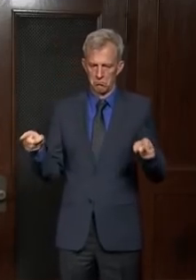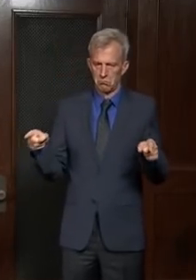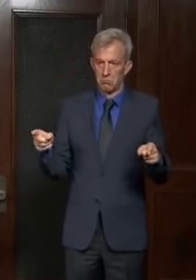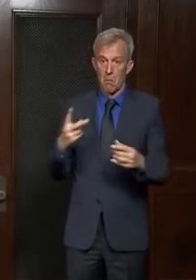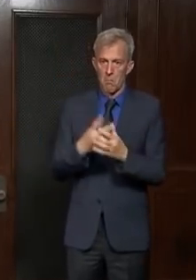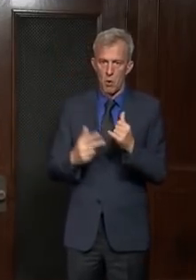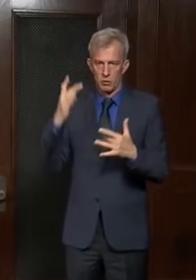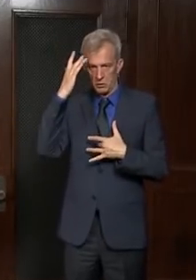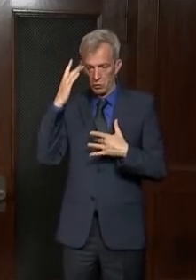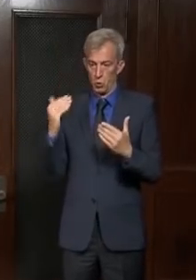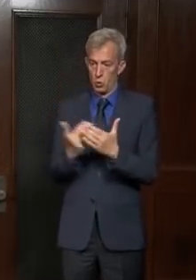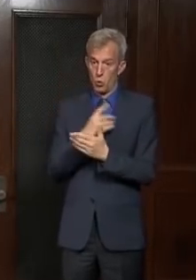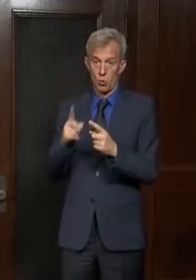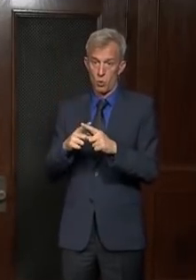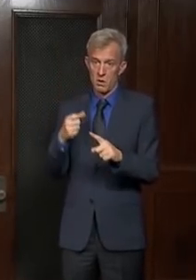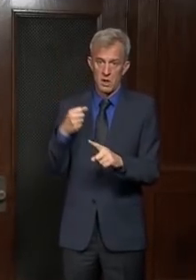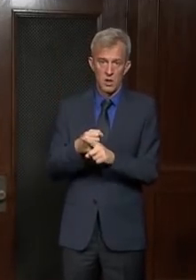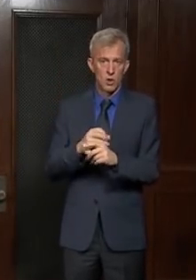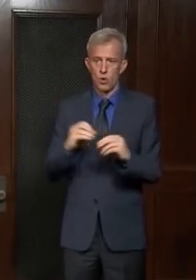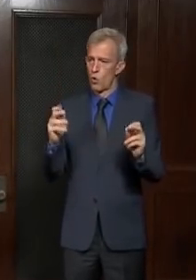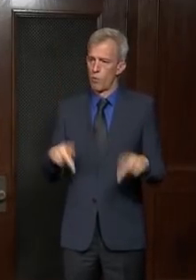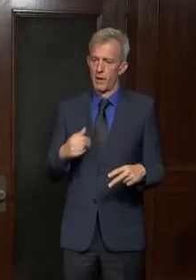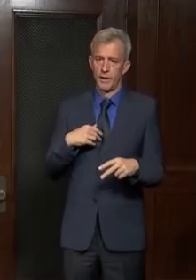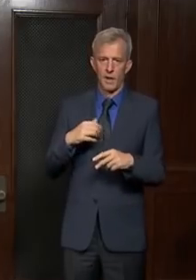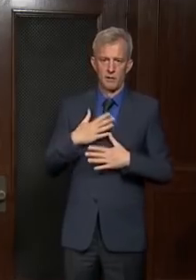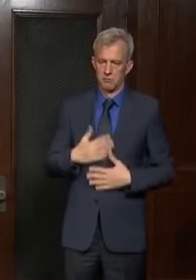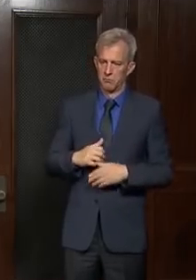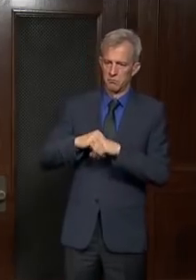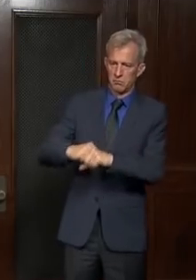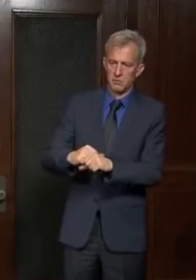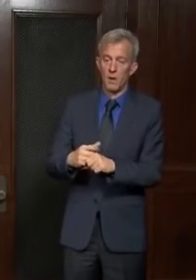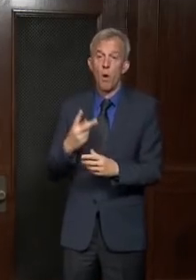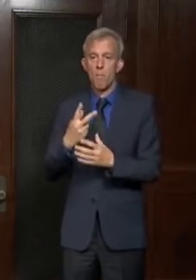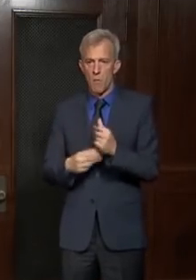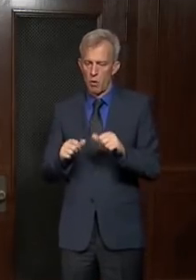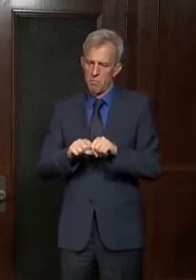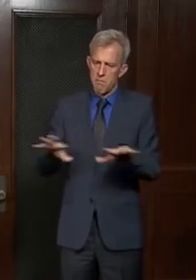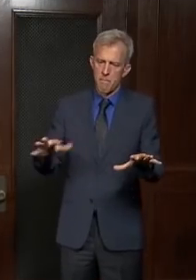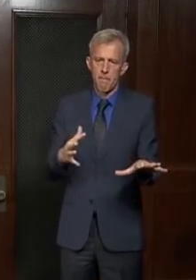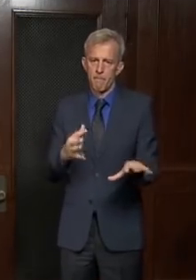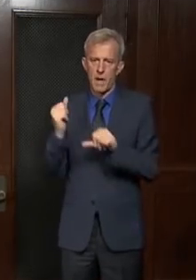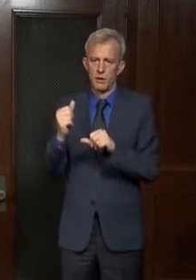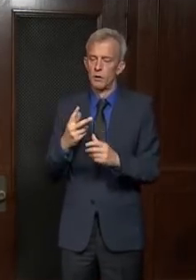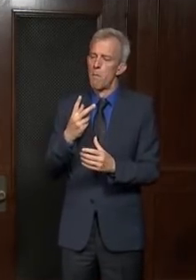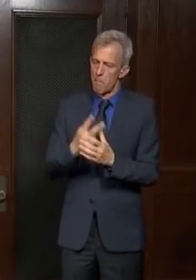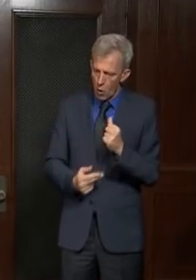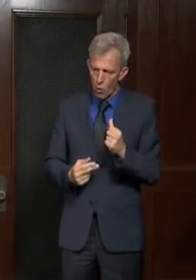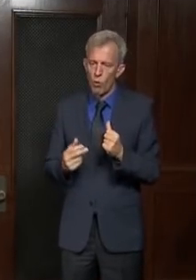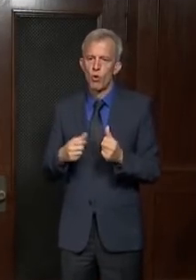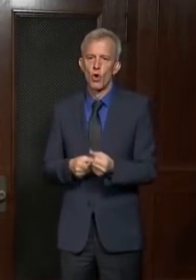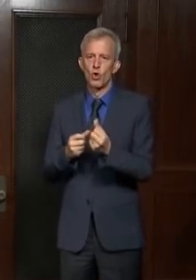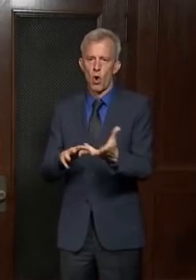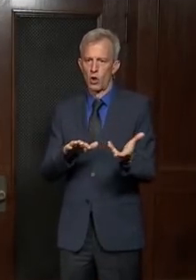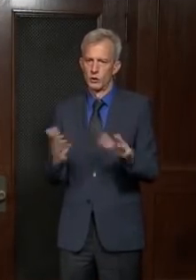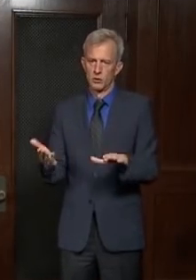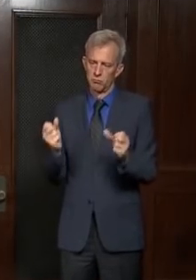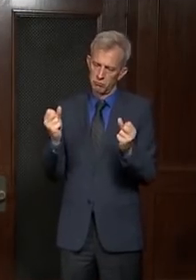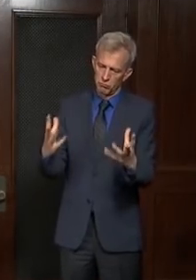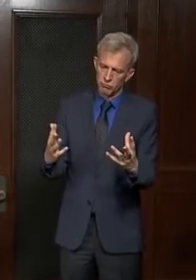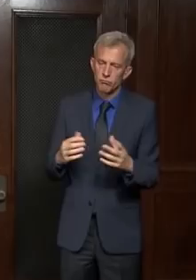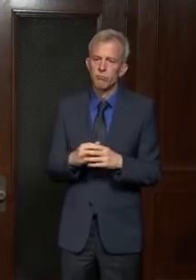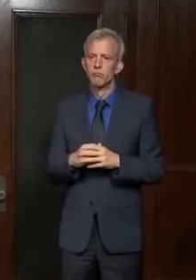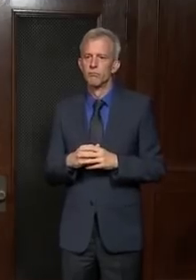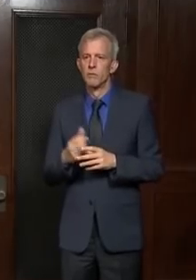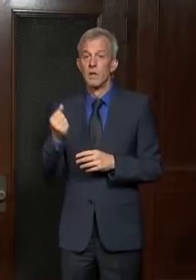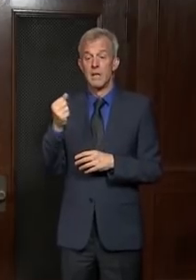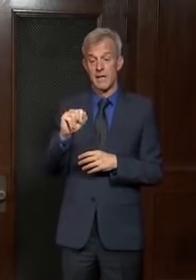immunity. Both were highly contagious, and both had high death rates. The fatality of the H1N1 in